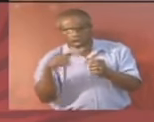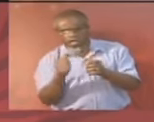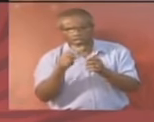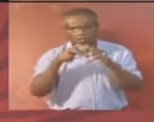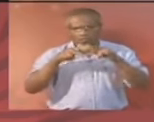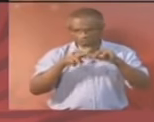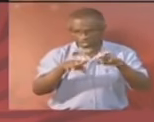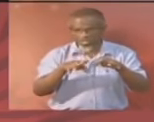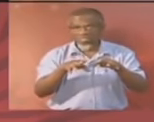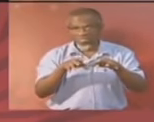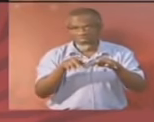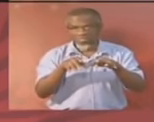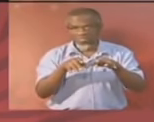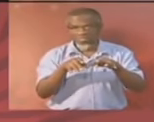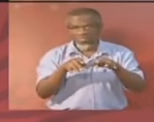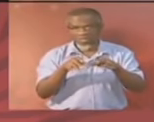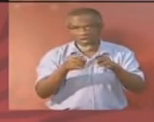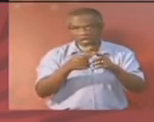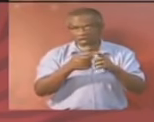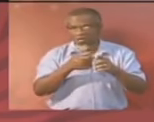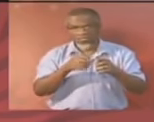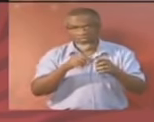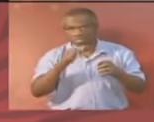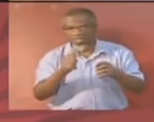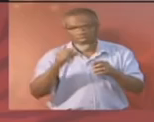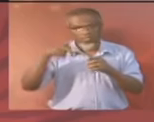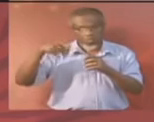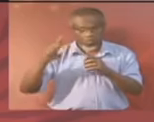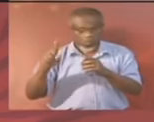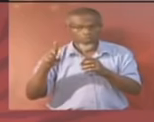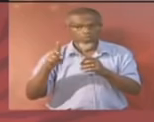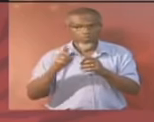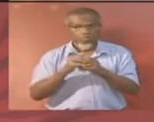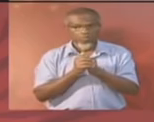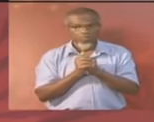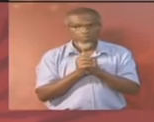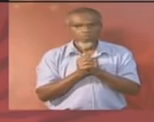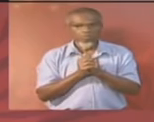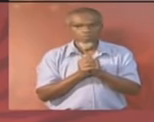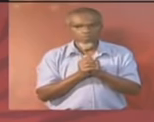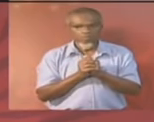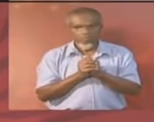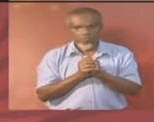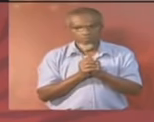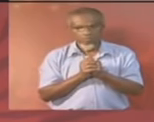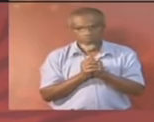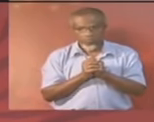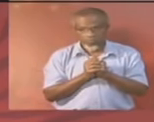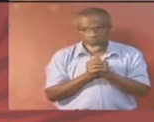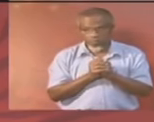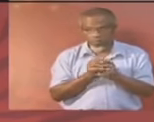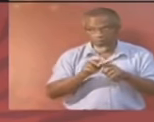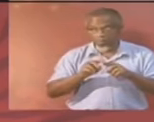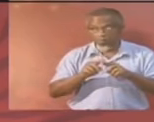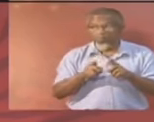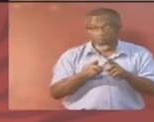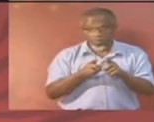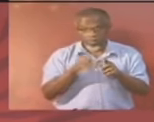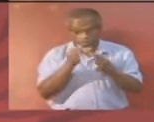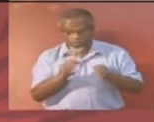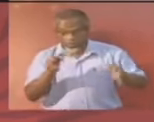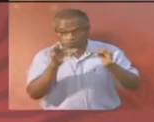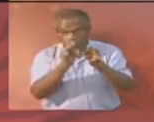why it is able to reinfect people who were previously infected with non-P1 variants. However, important to